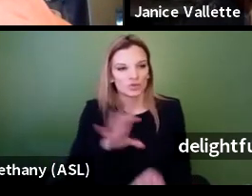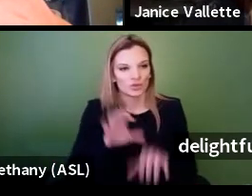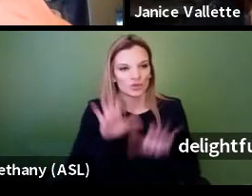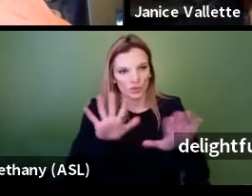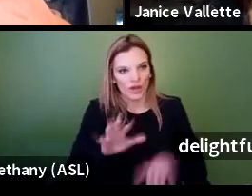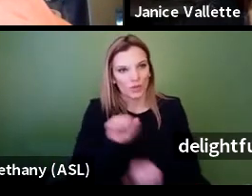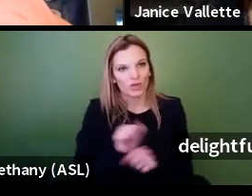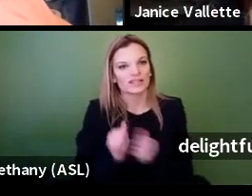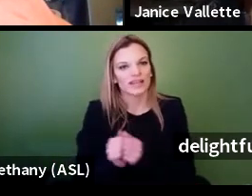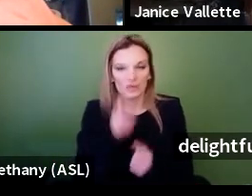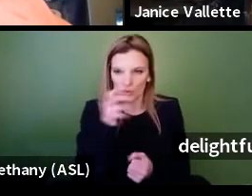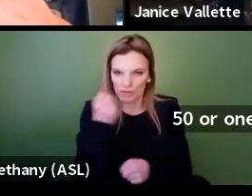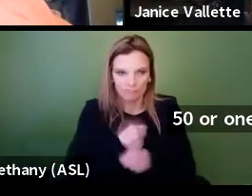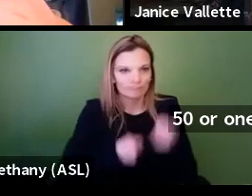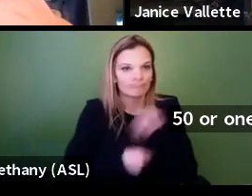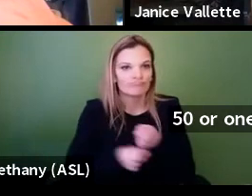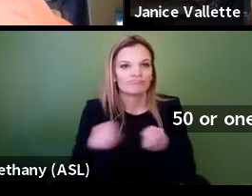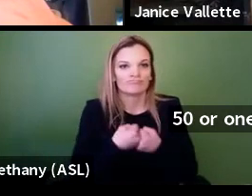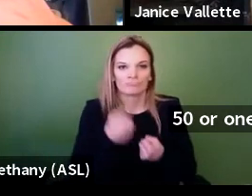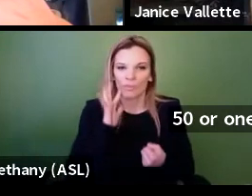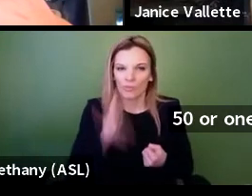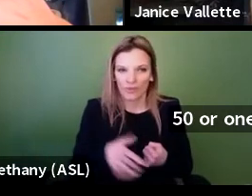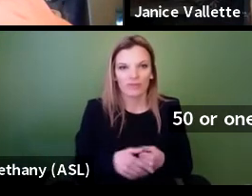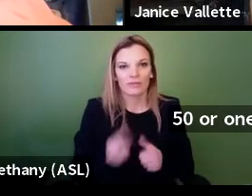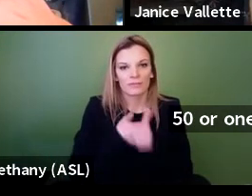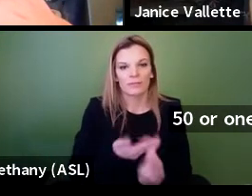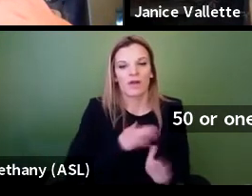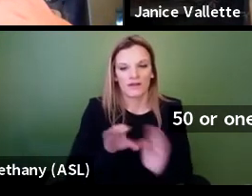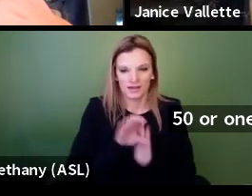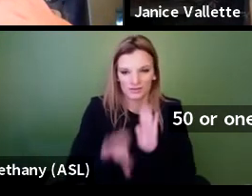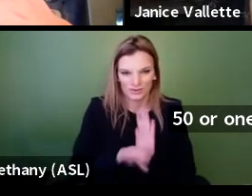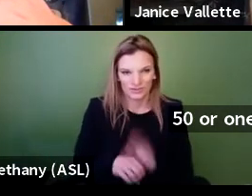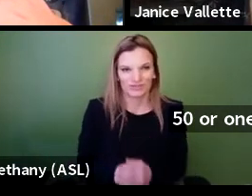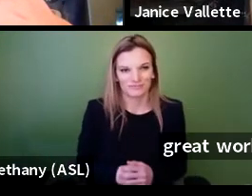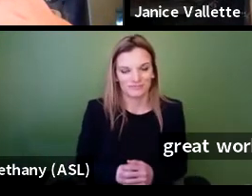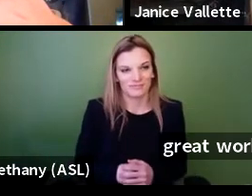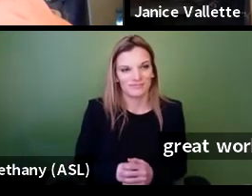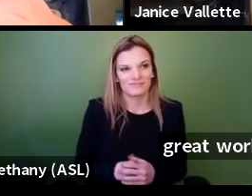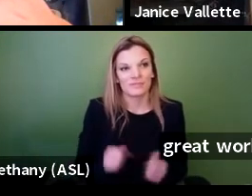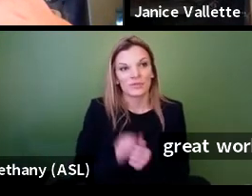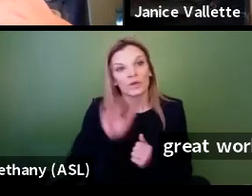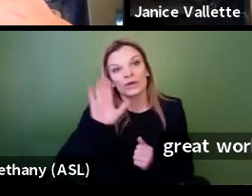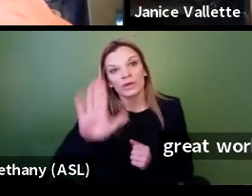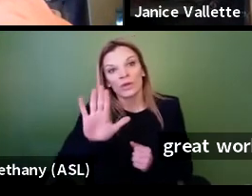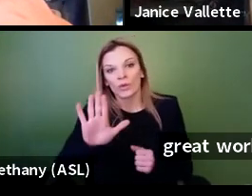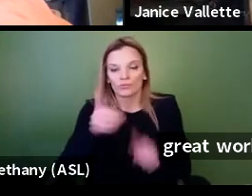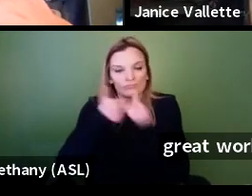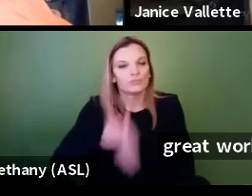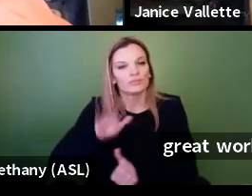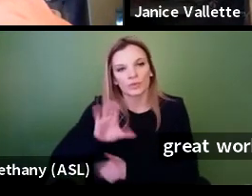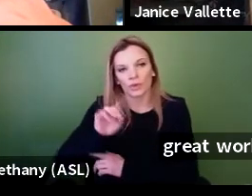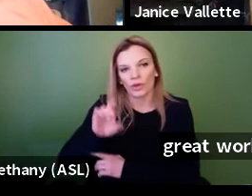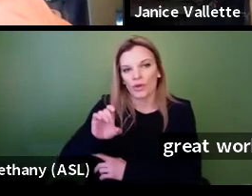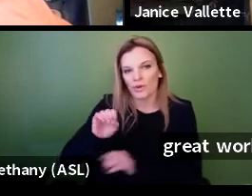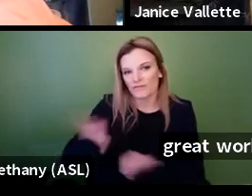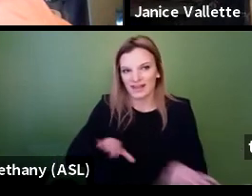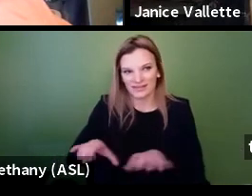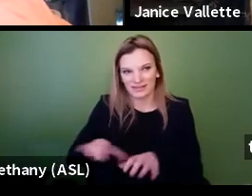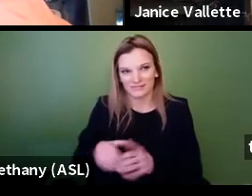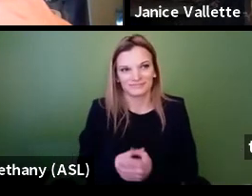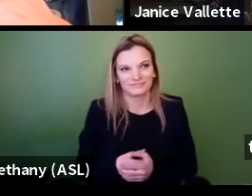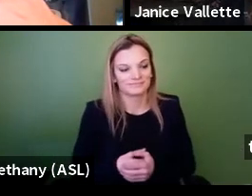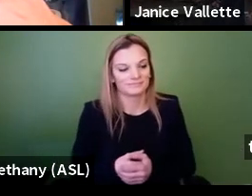to make sure we stay compliant with the Constitution and with your code of conduct. Really want to